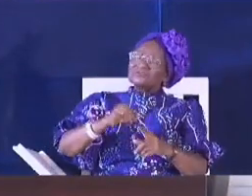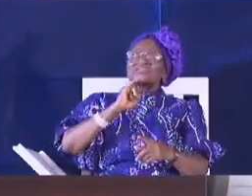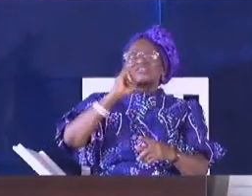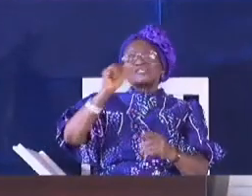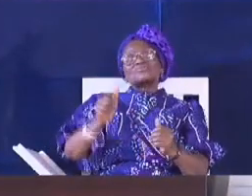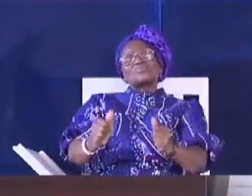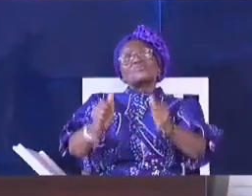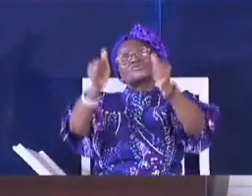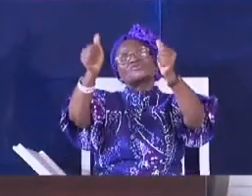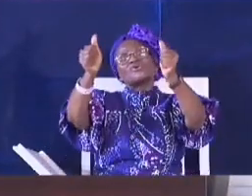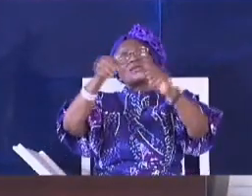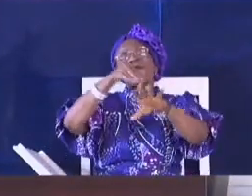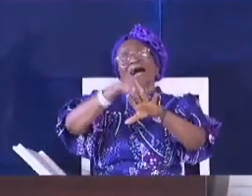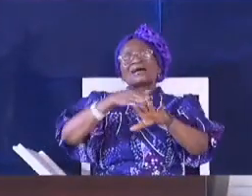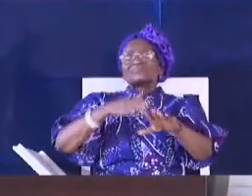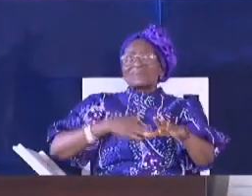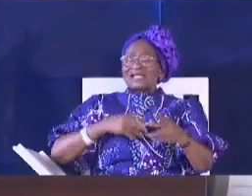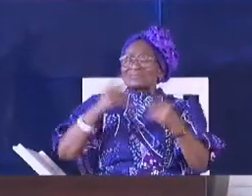work.